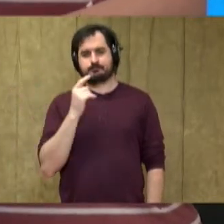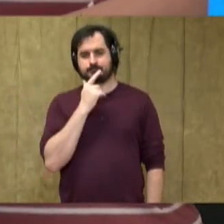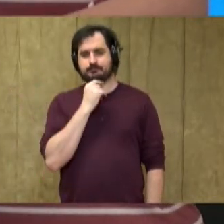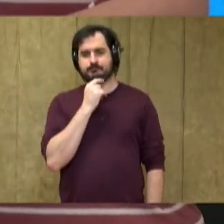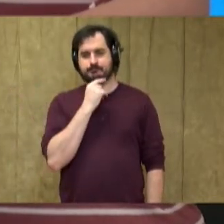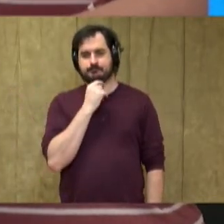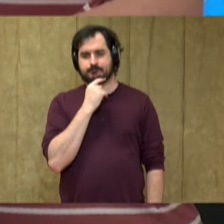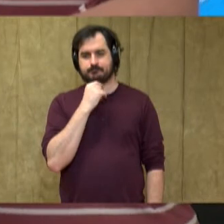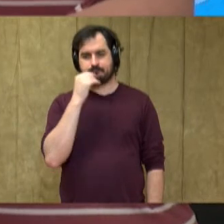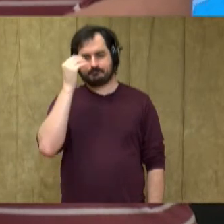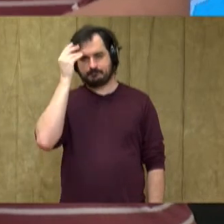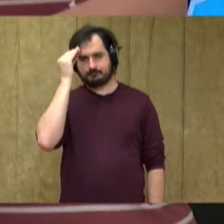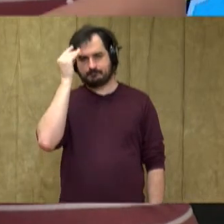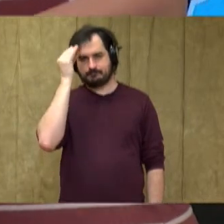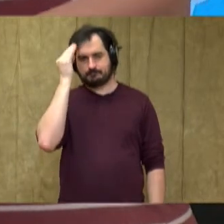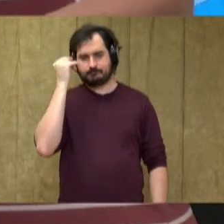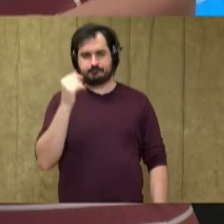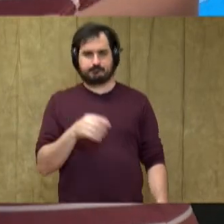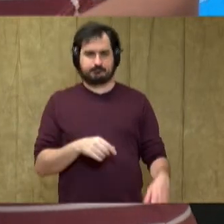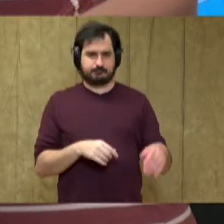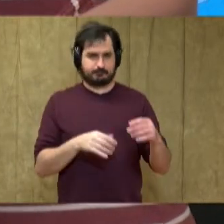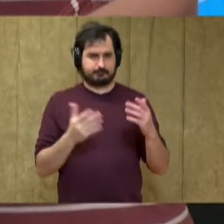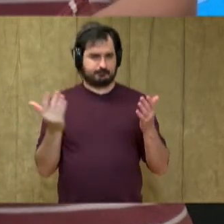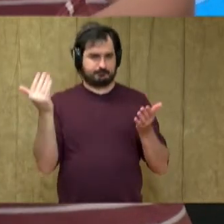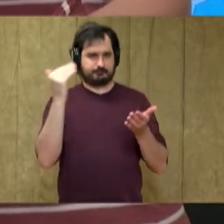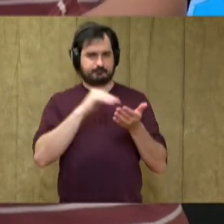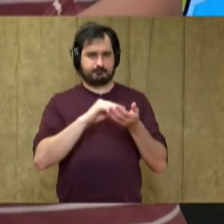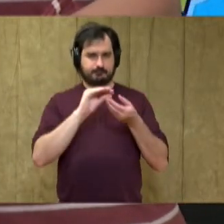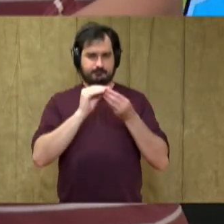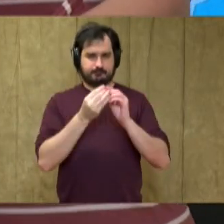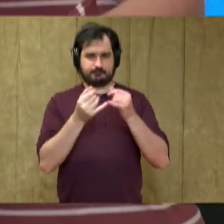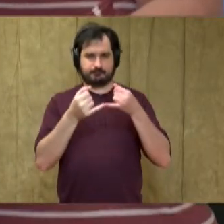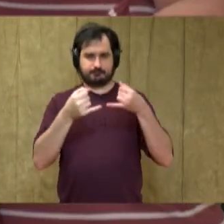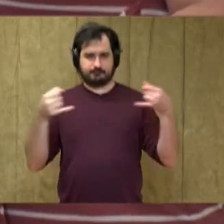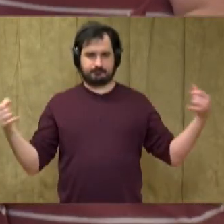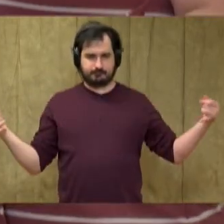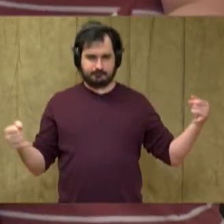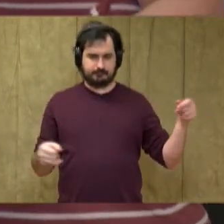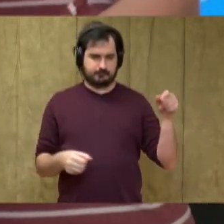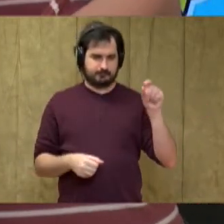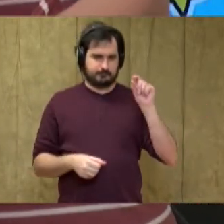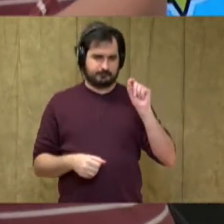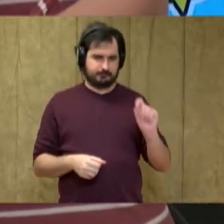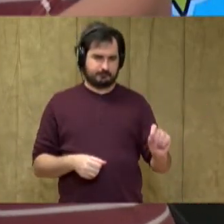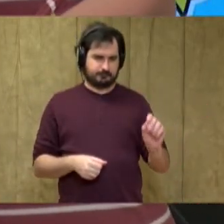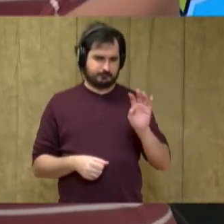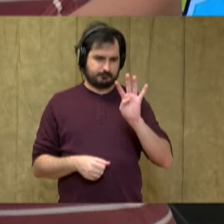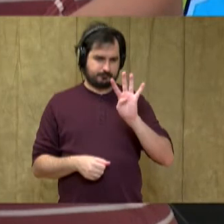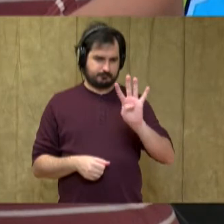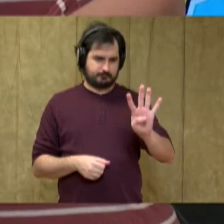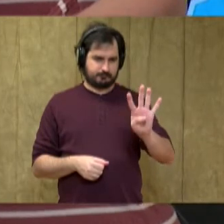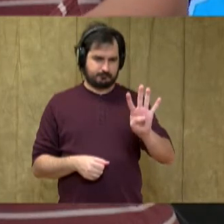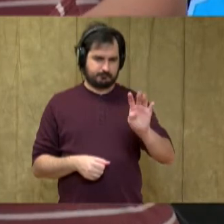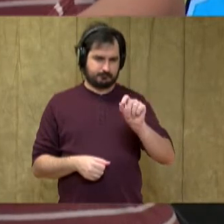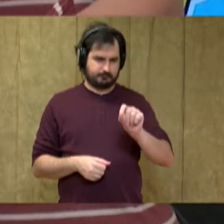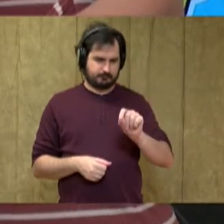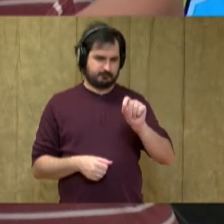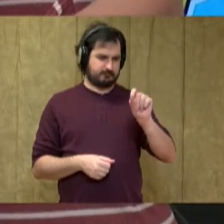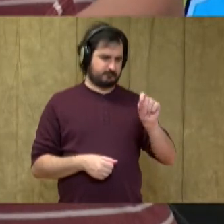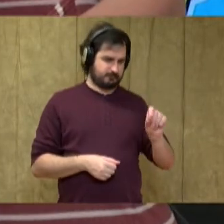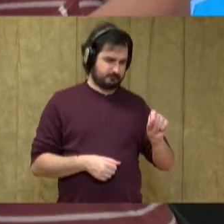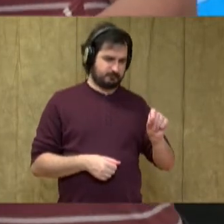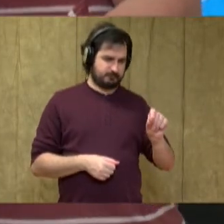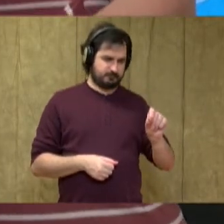let's think. We could think about it as a number line. 4 tenths and then 3 tenths. Oh, well,